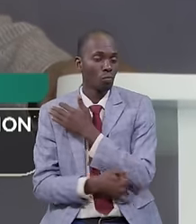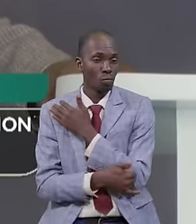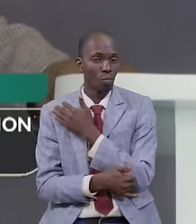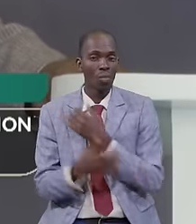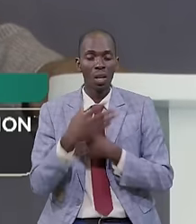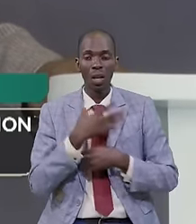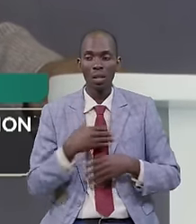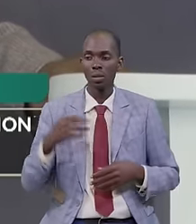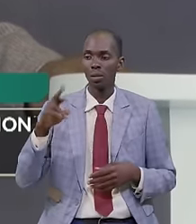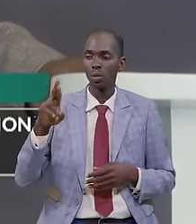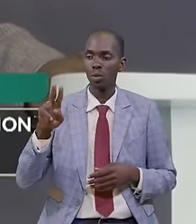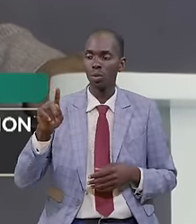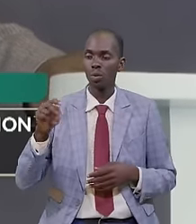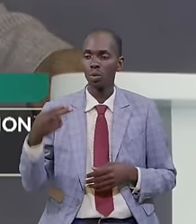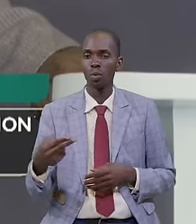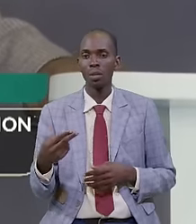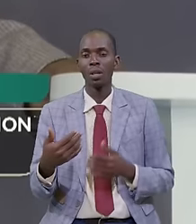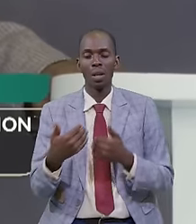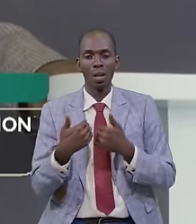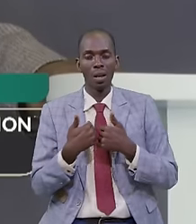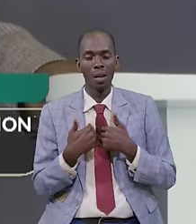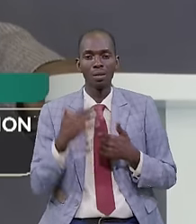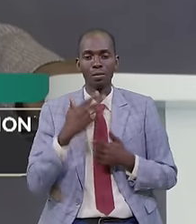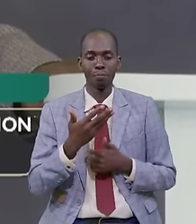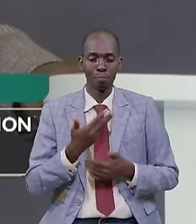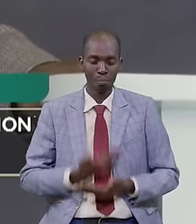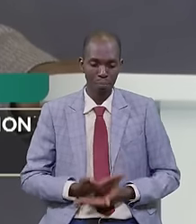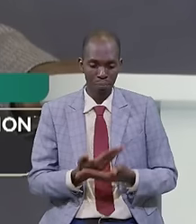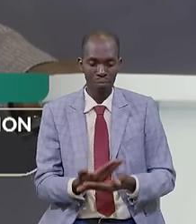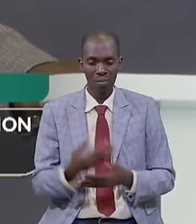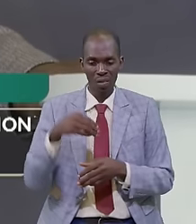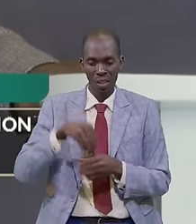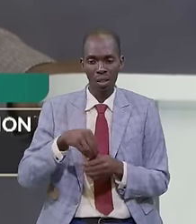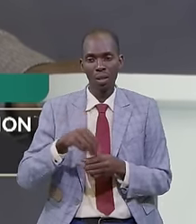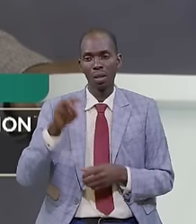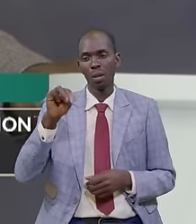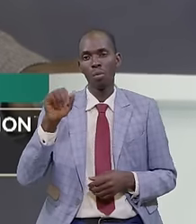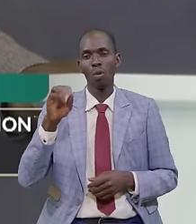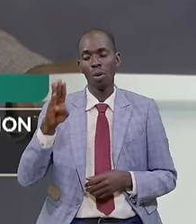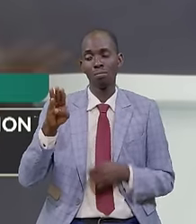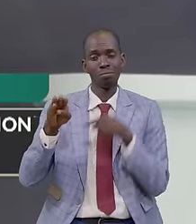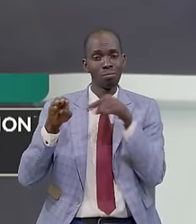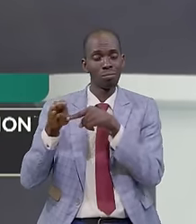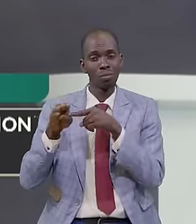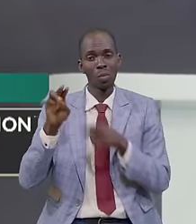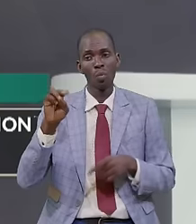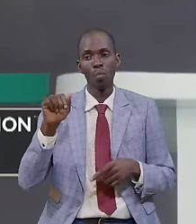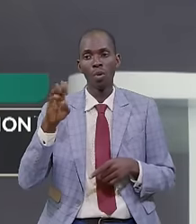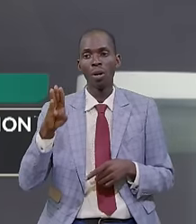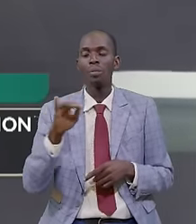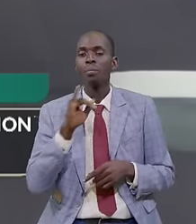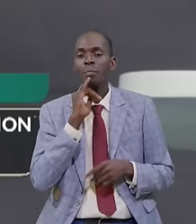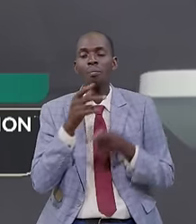had her roots in Moab. It was a place of corruption. The corruption